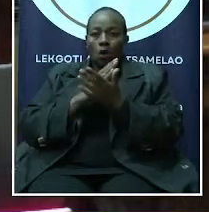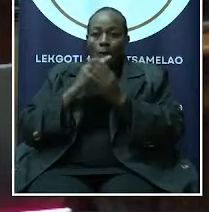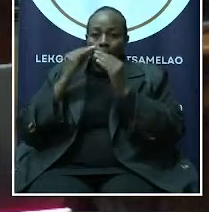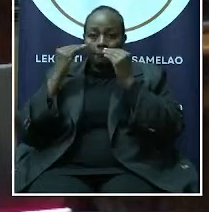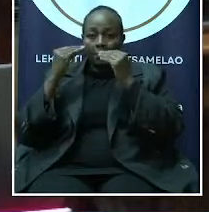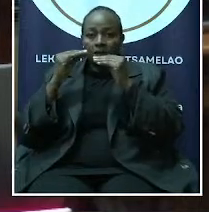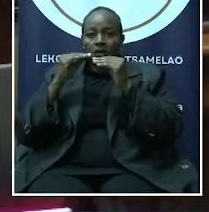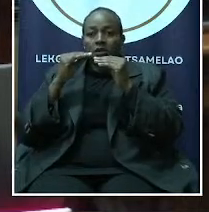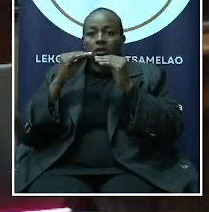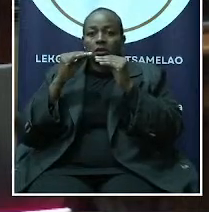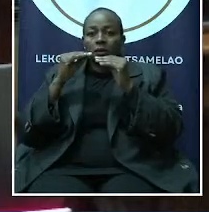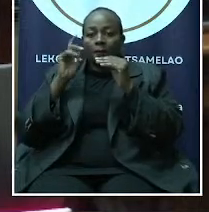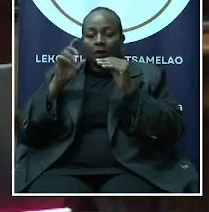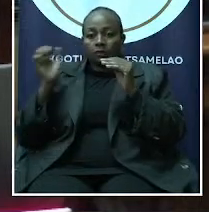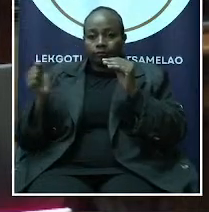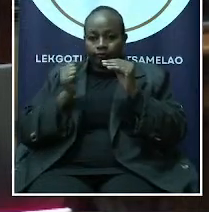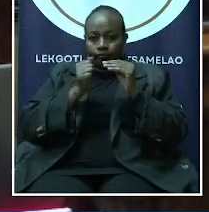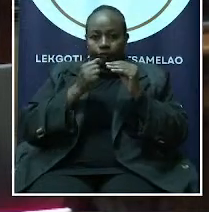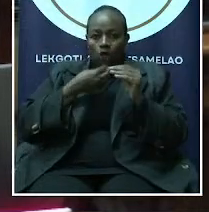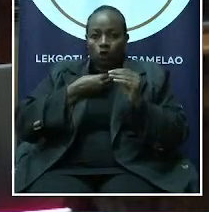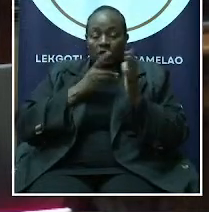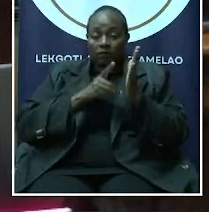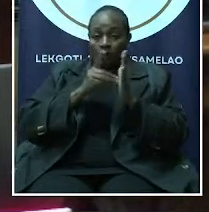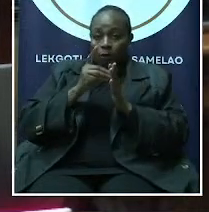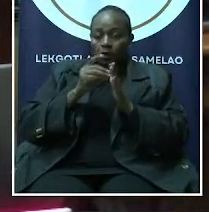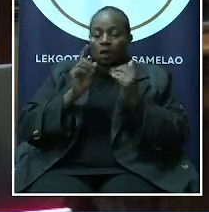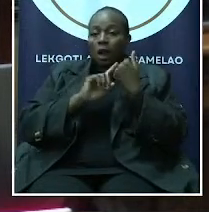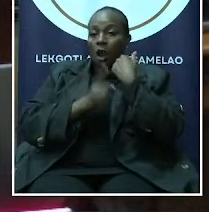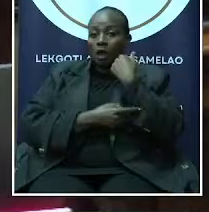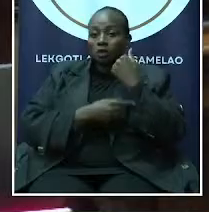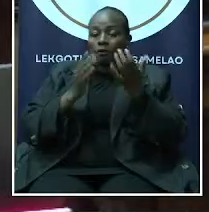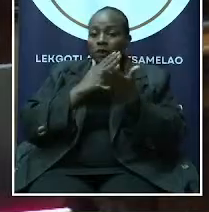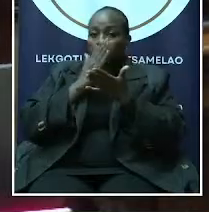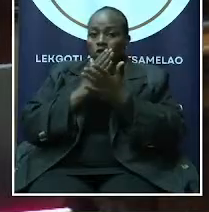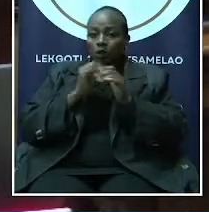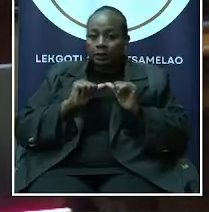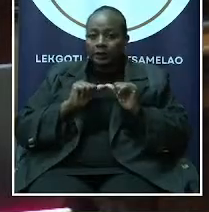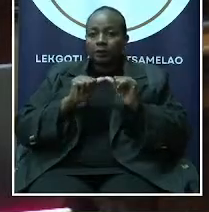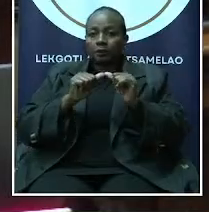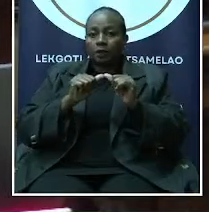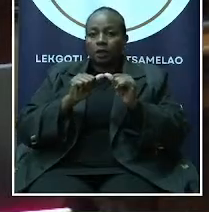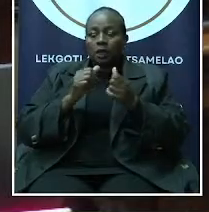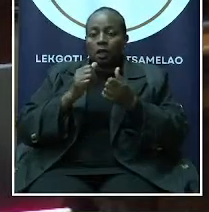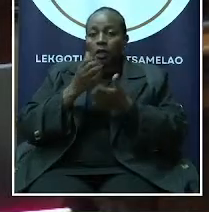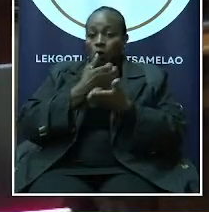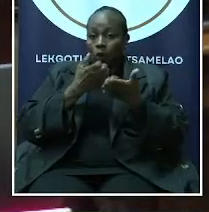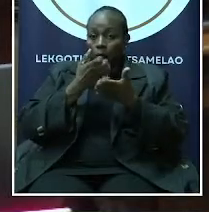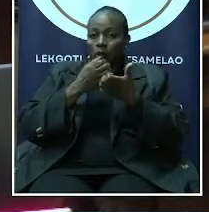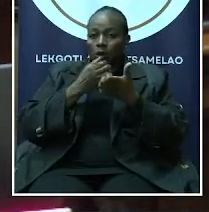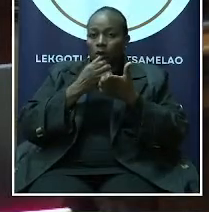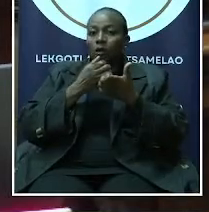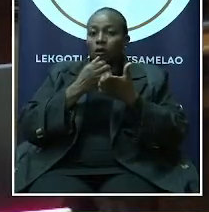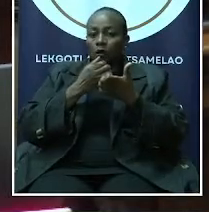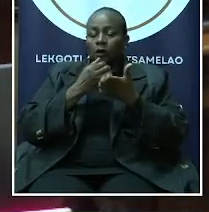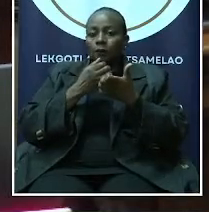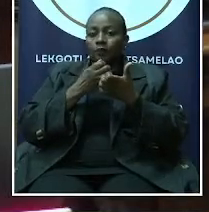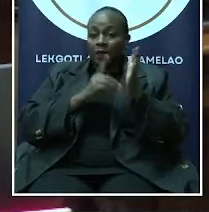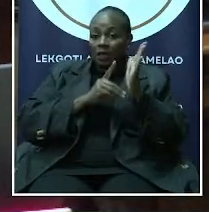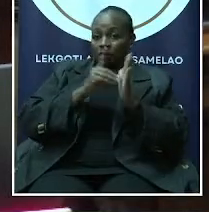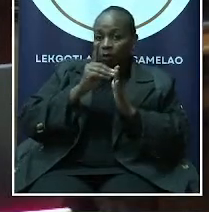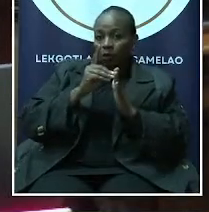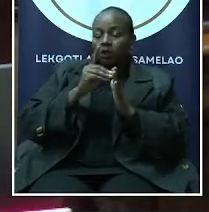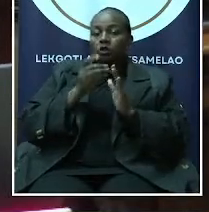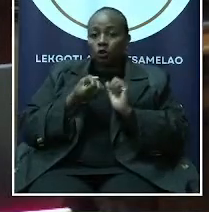invest in youth development. Then lastly, it will ensure sustainable economic growth by equipping youth with